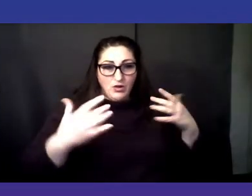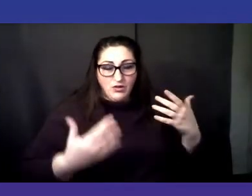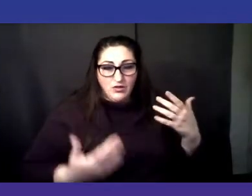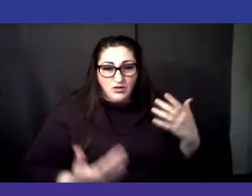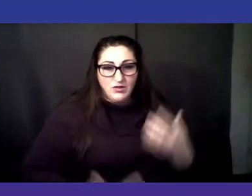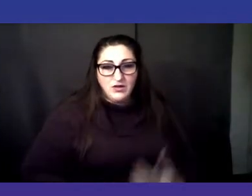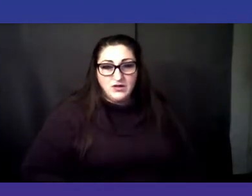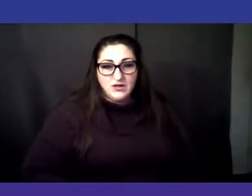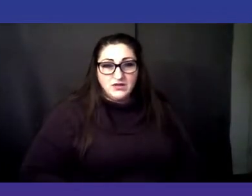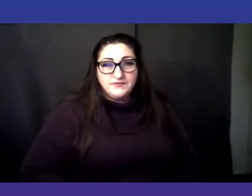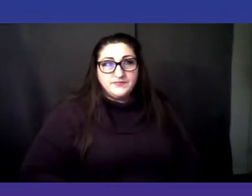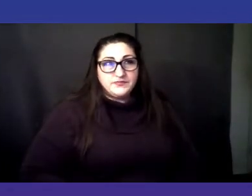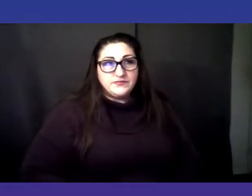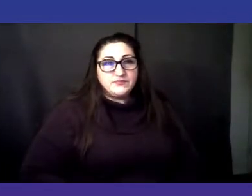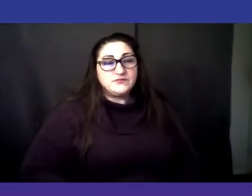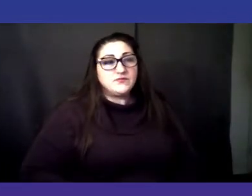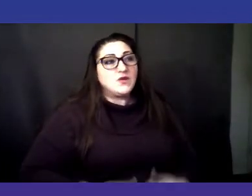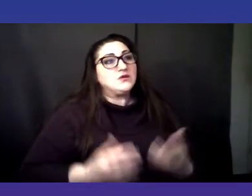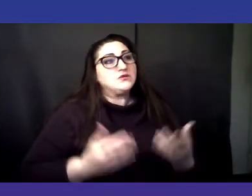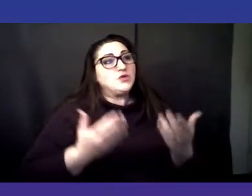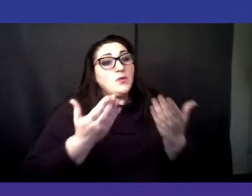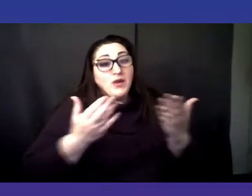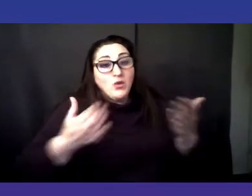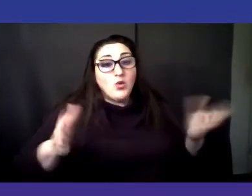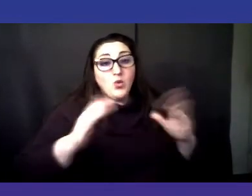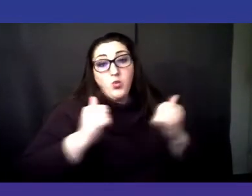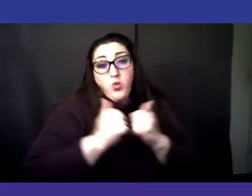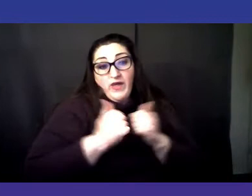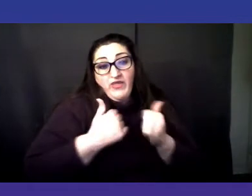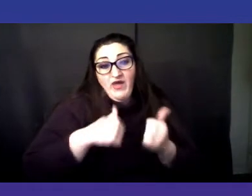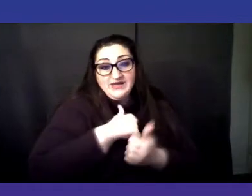us how to do it properly?